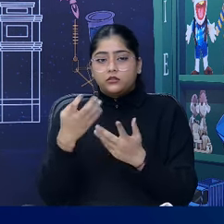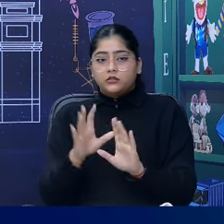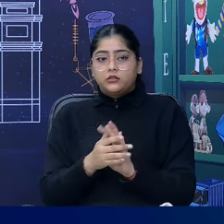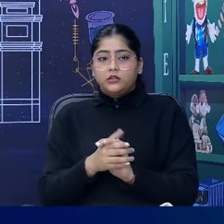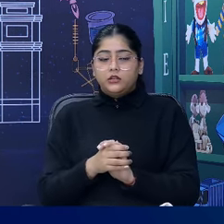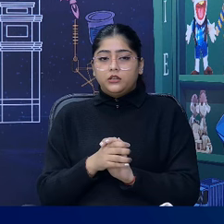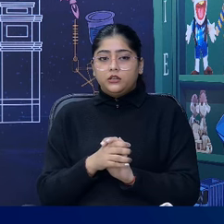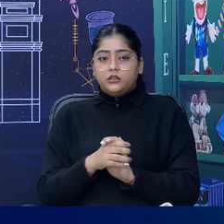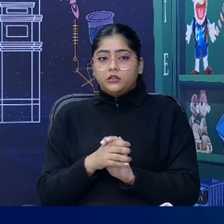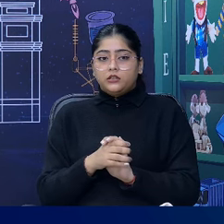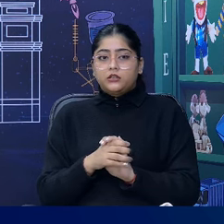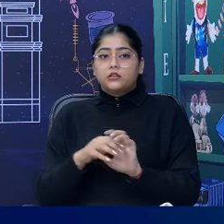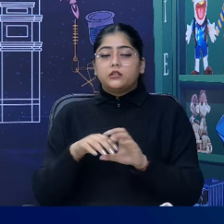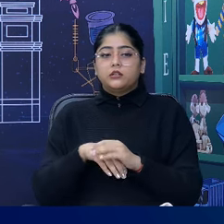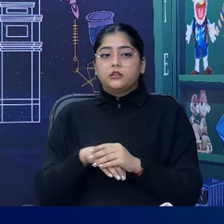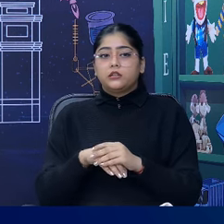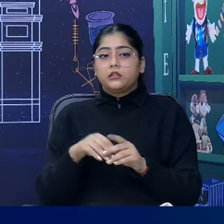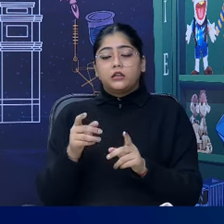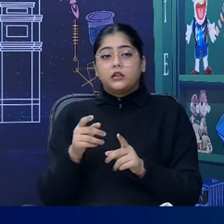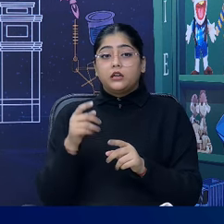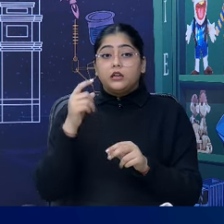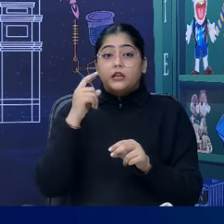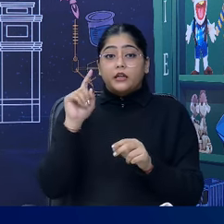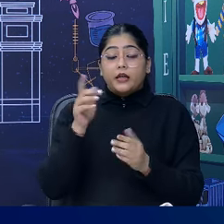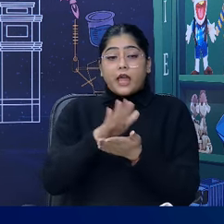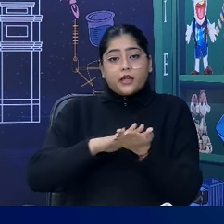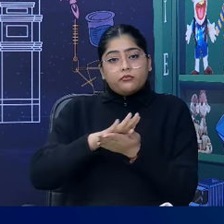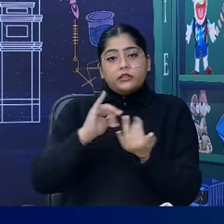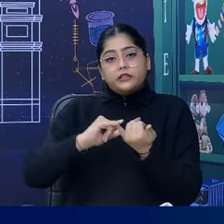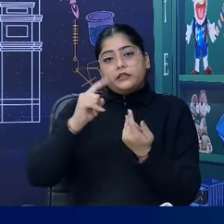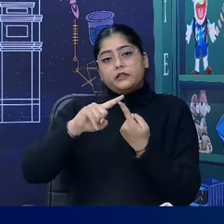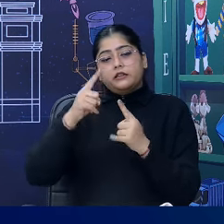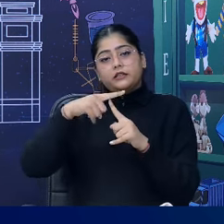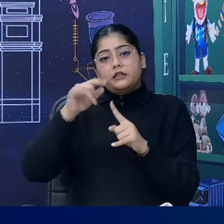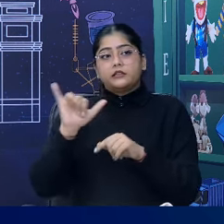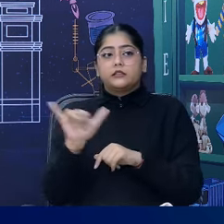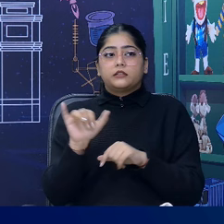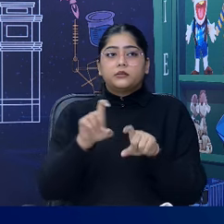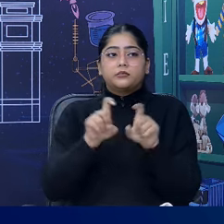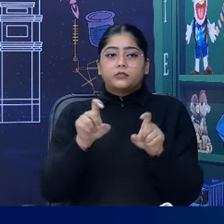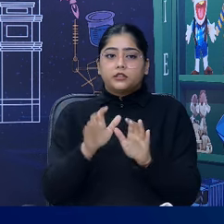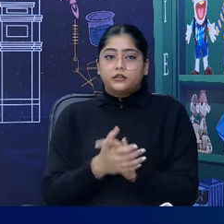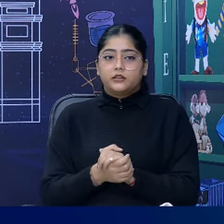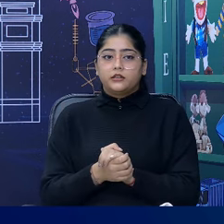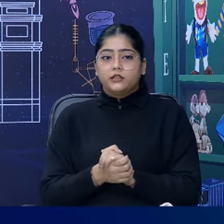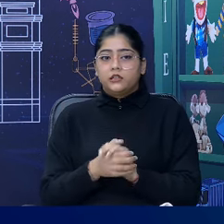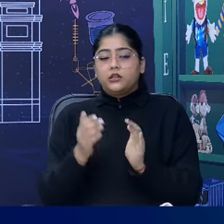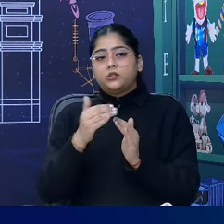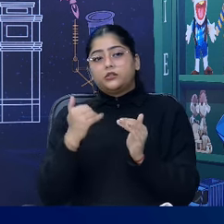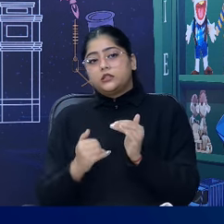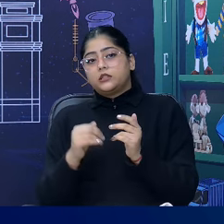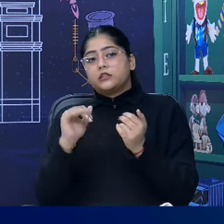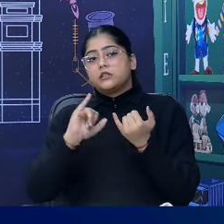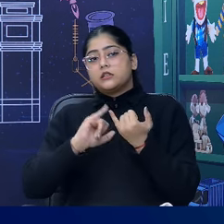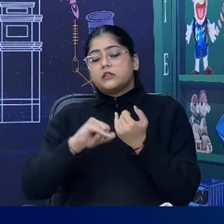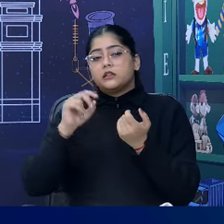is void set. It is the set without any element. Yes, ma'am. Okay, now let us move towards the second